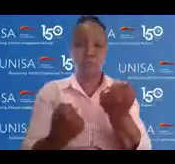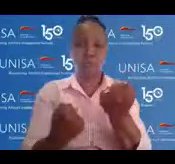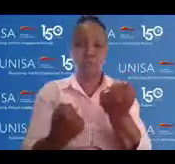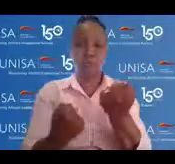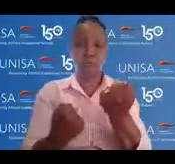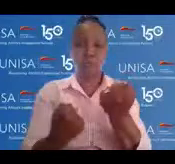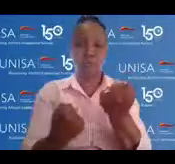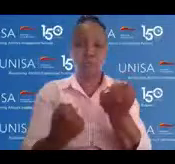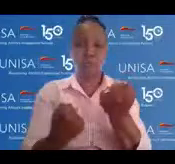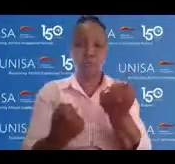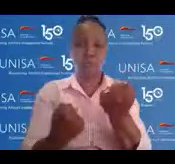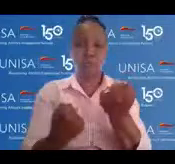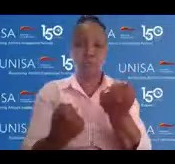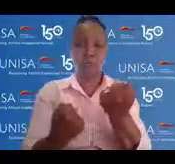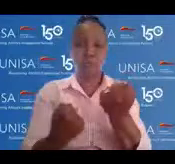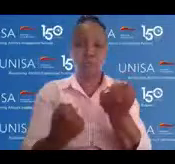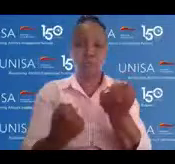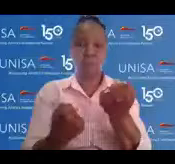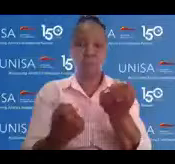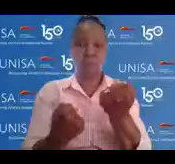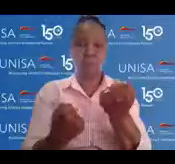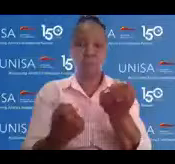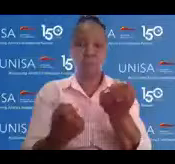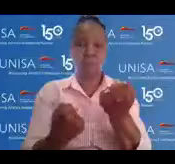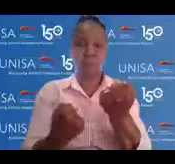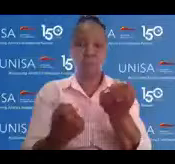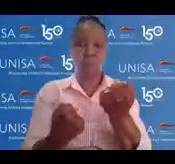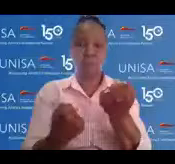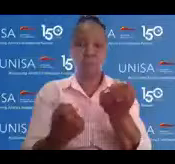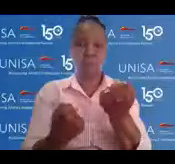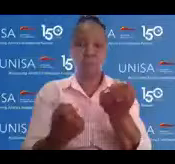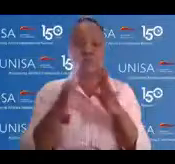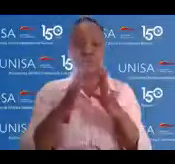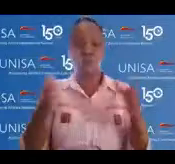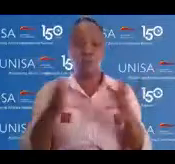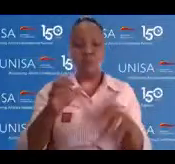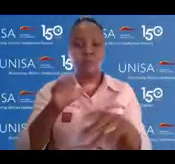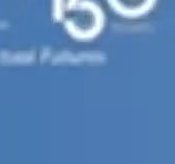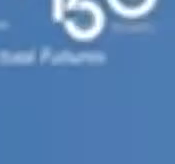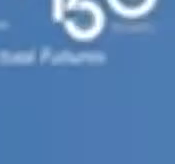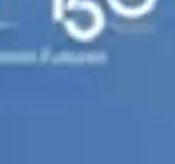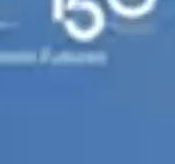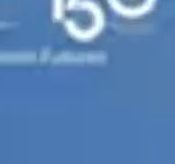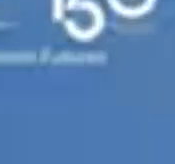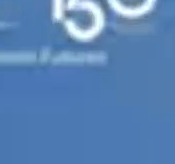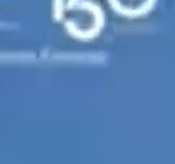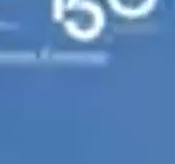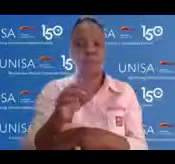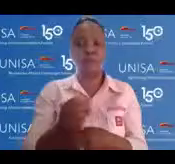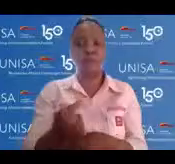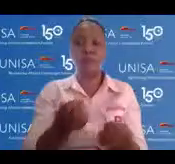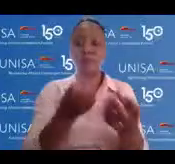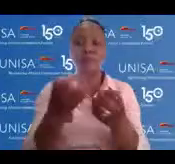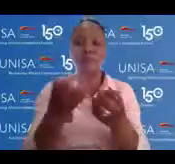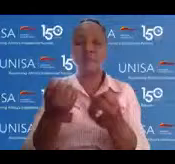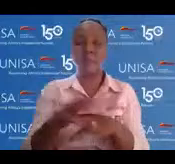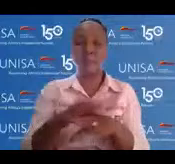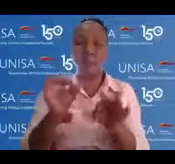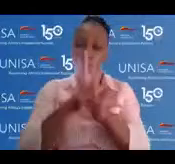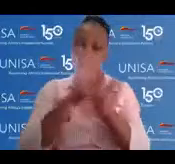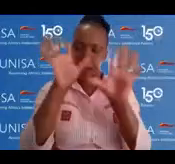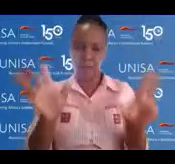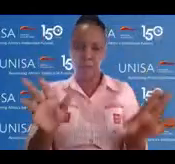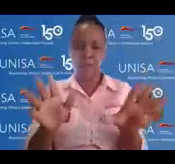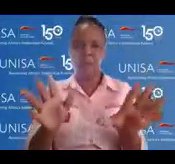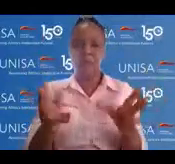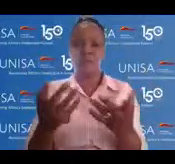you. Thank you so much, Lindiwe. That was beautifully done. You provided with much clarity how